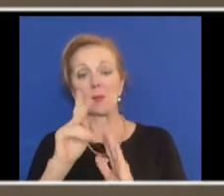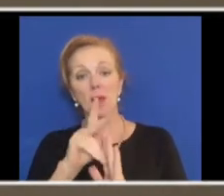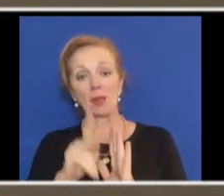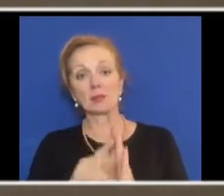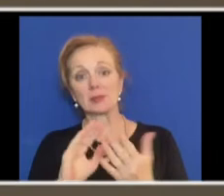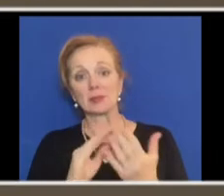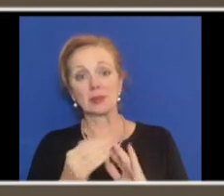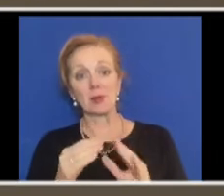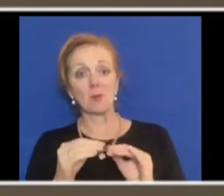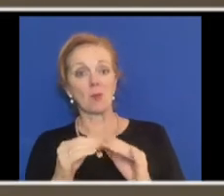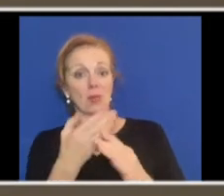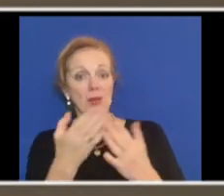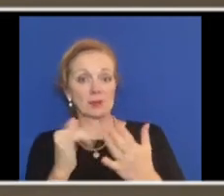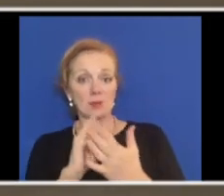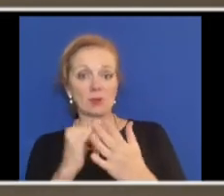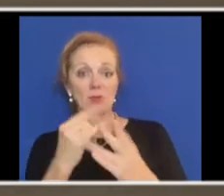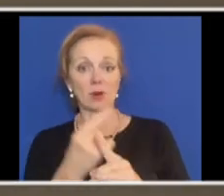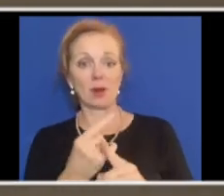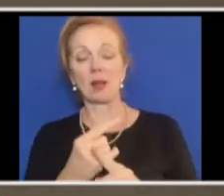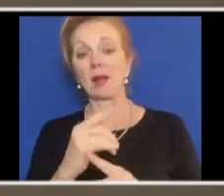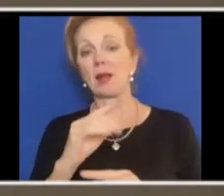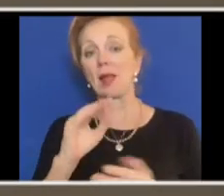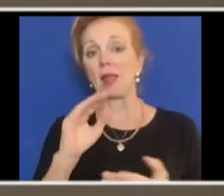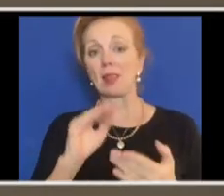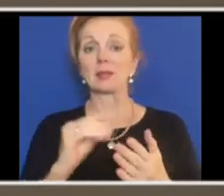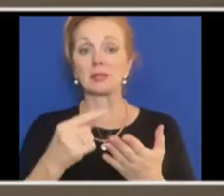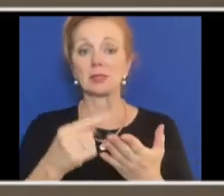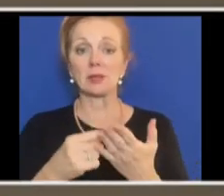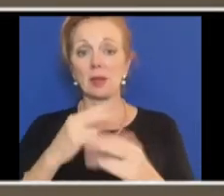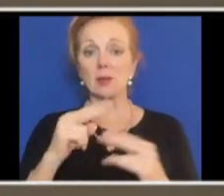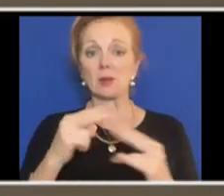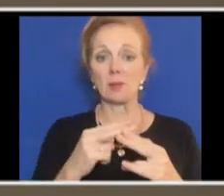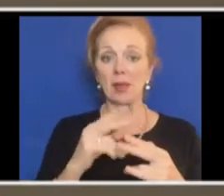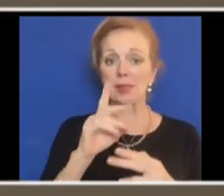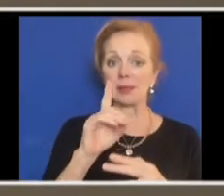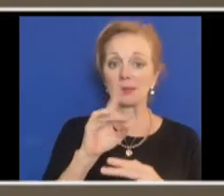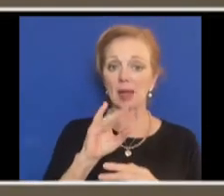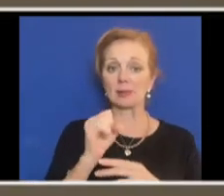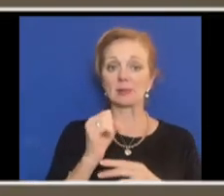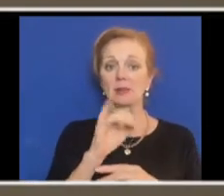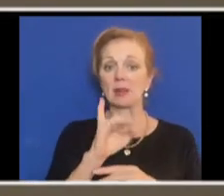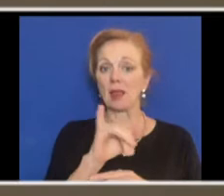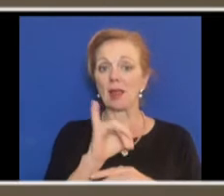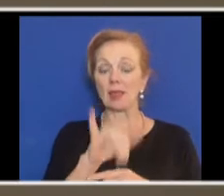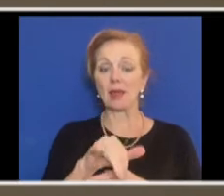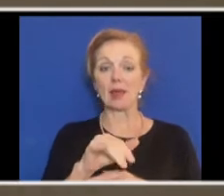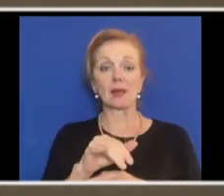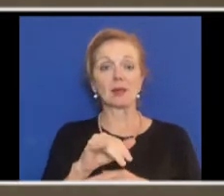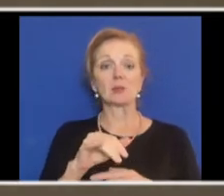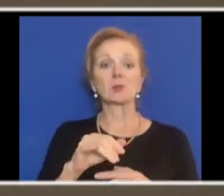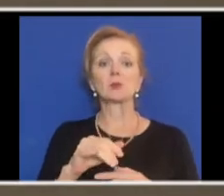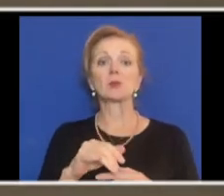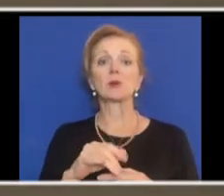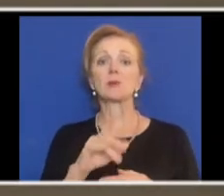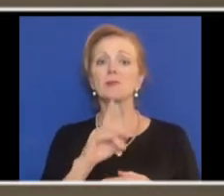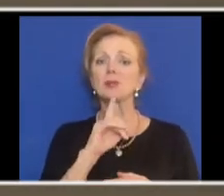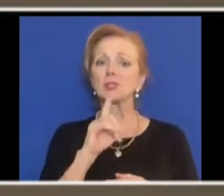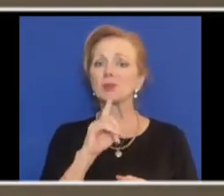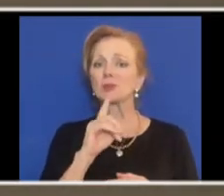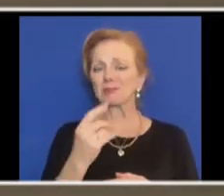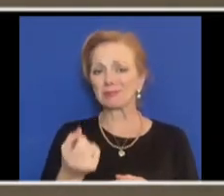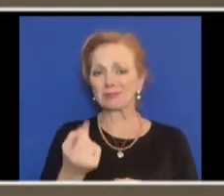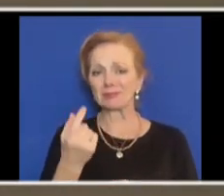does more things by right and we have less discussions around the dice like this of which so just be sure as you're